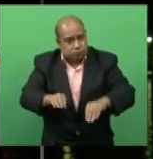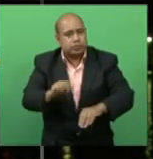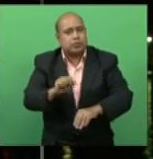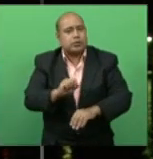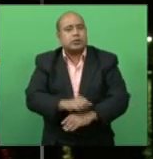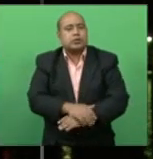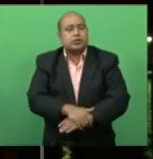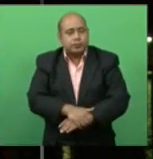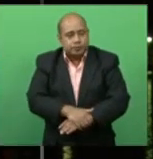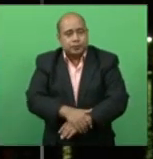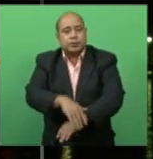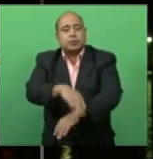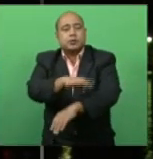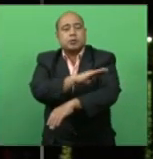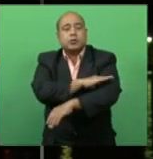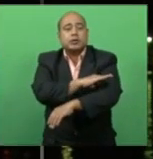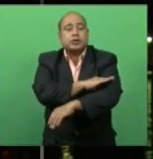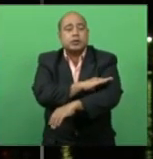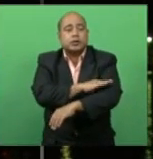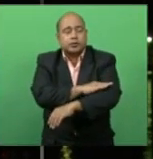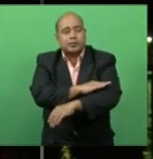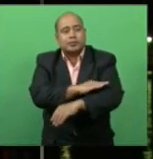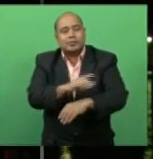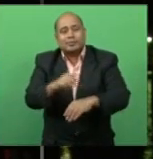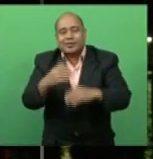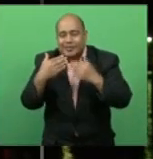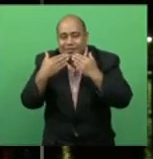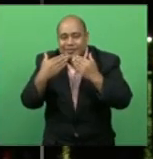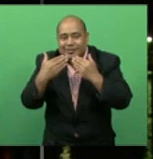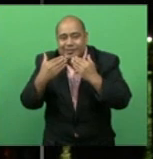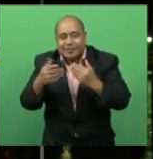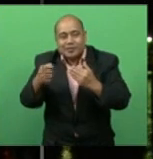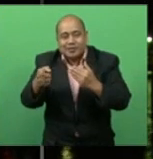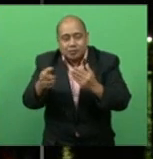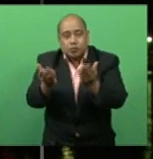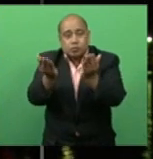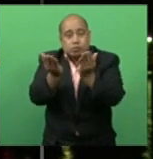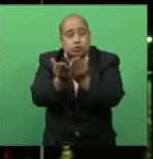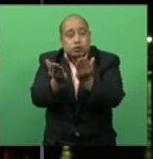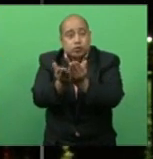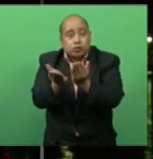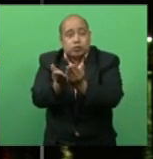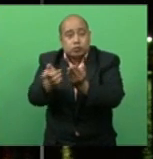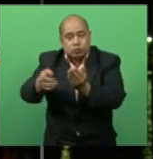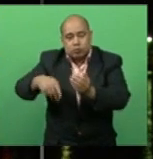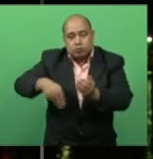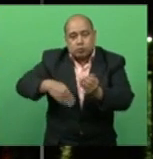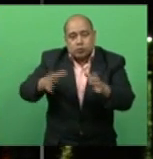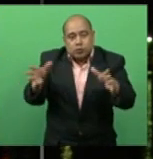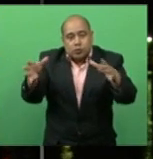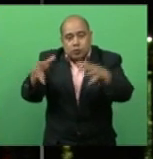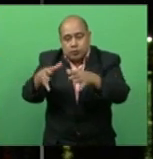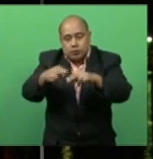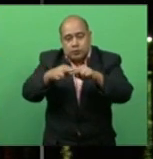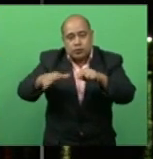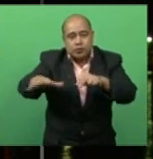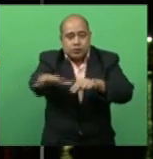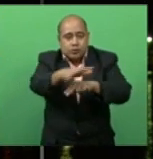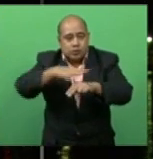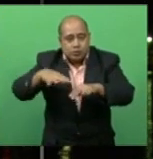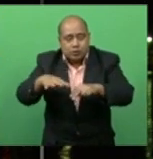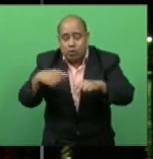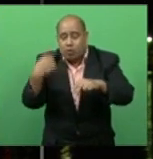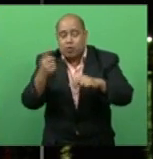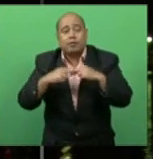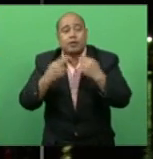Minister Vurenge Bainimarama has expressed his gratitude to the Muslim members of our Fijian family who are at the forefront of the fight